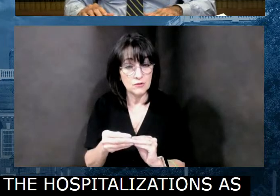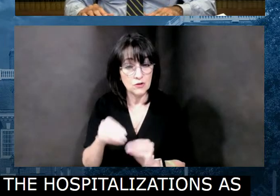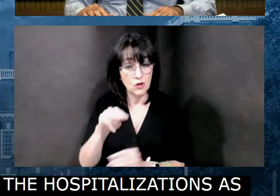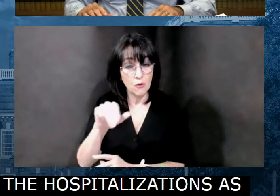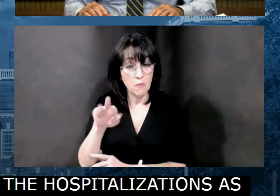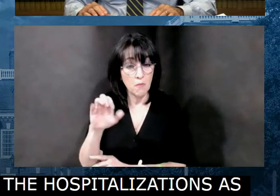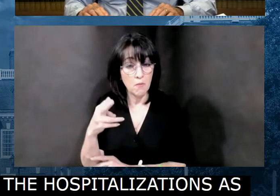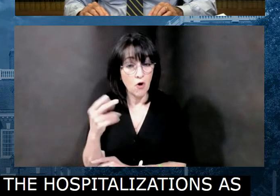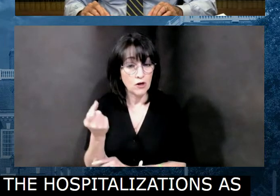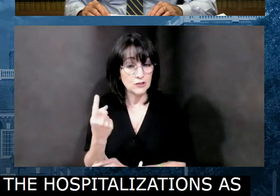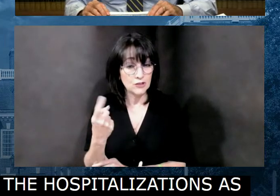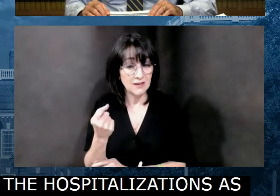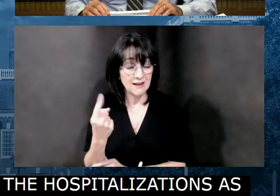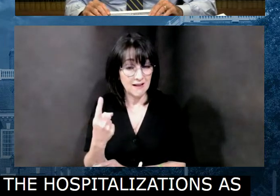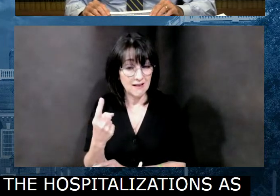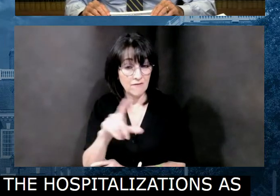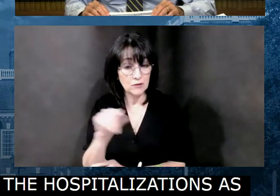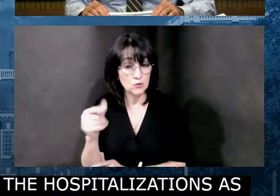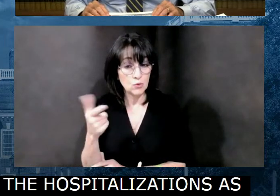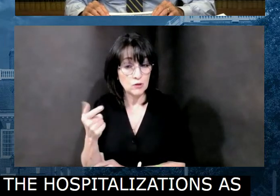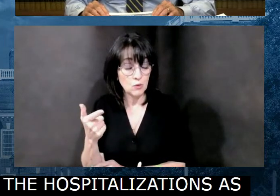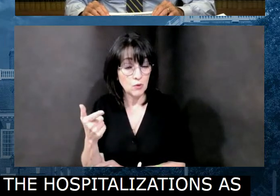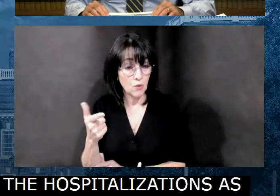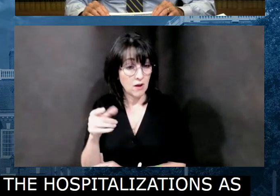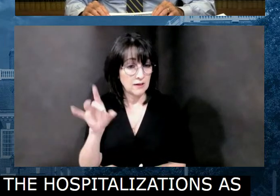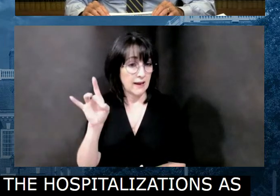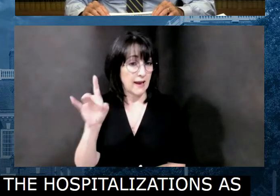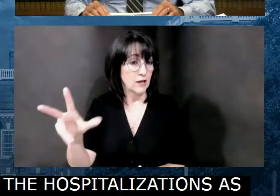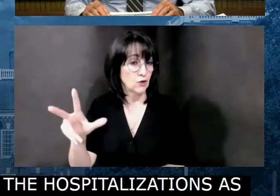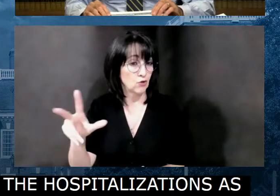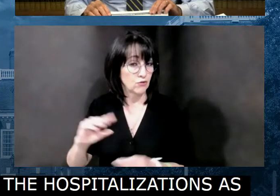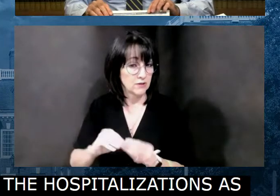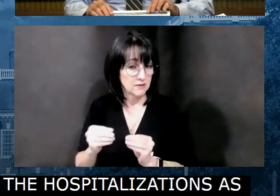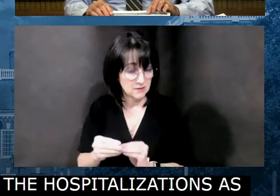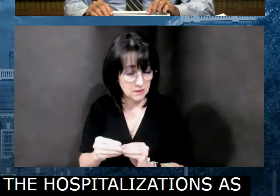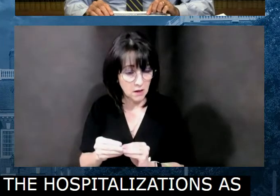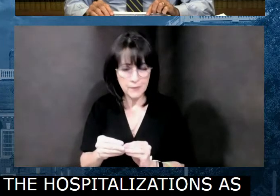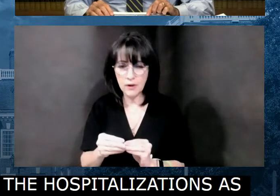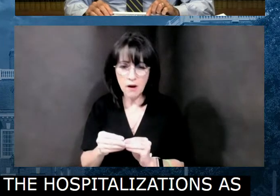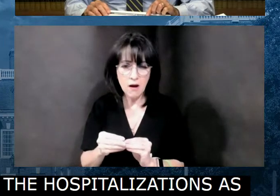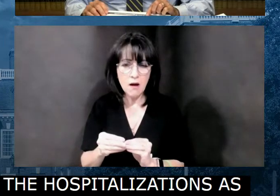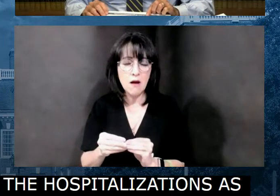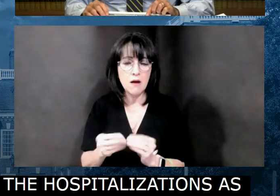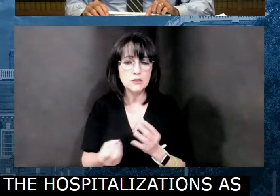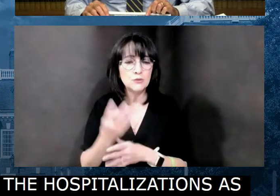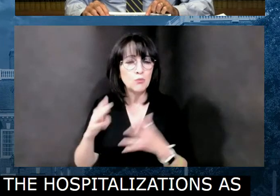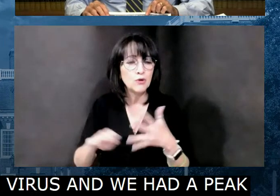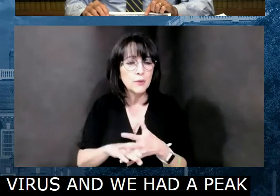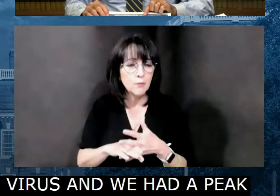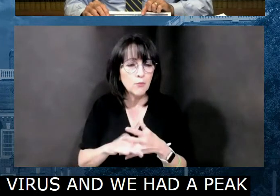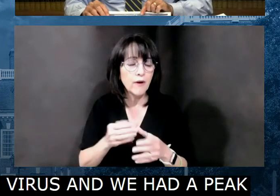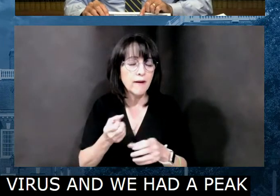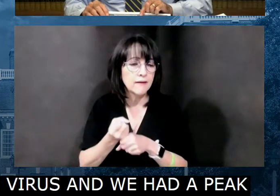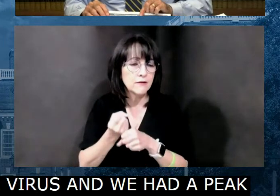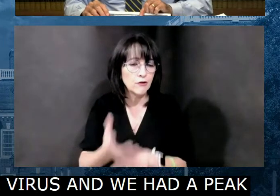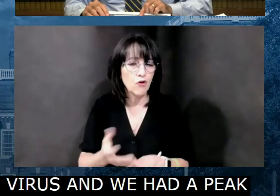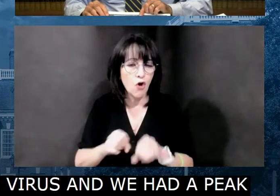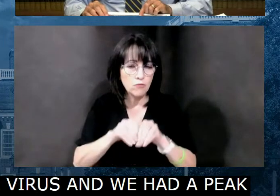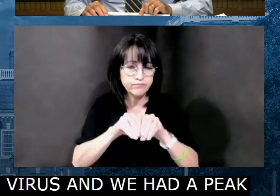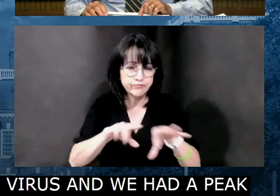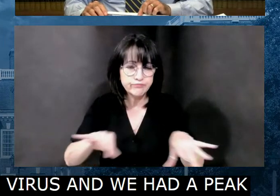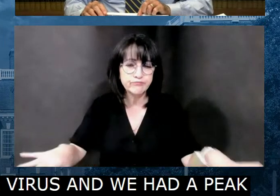at 83, and then another run up a little bit to 180 in April. And since then, steadily moving